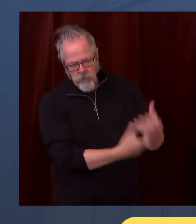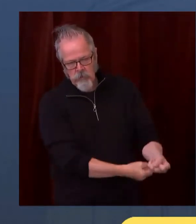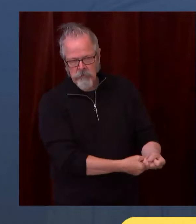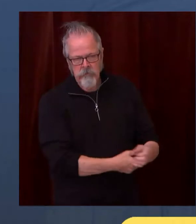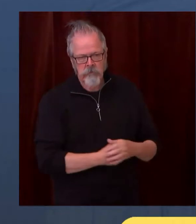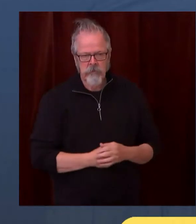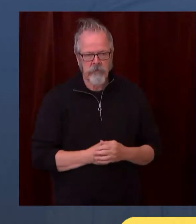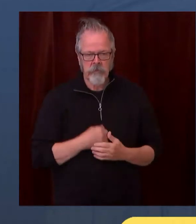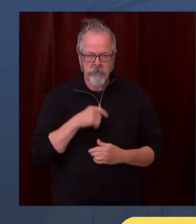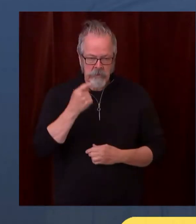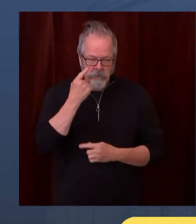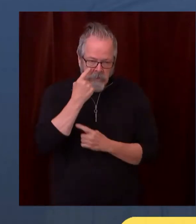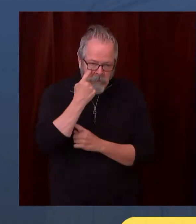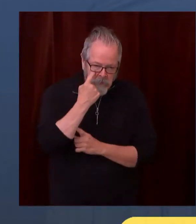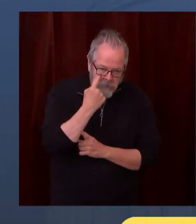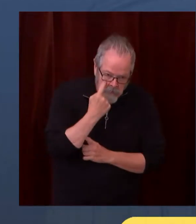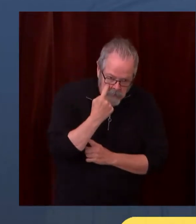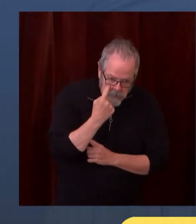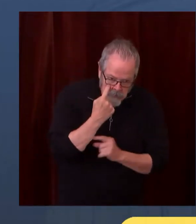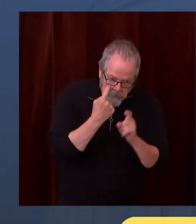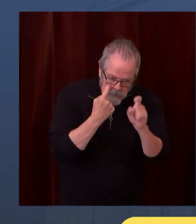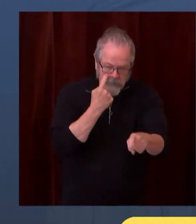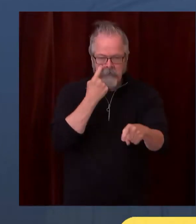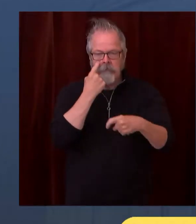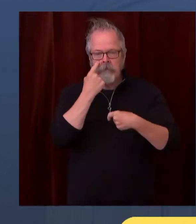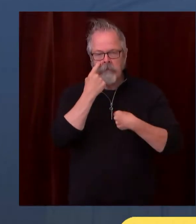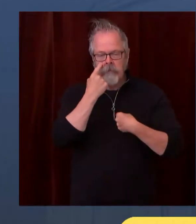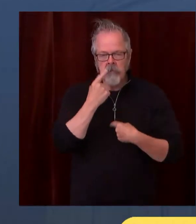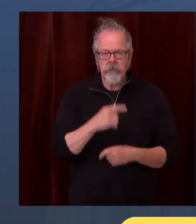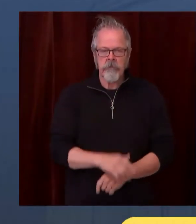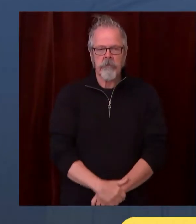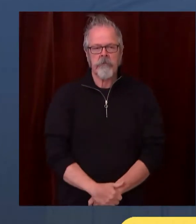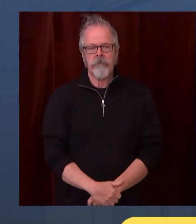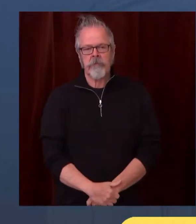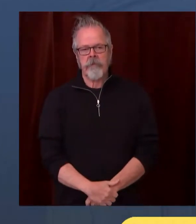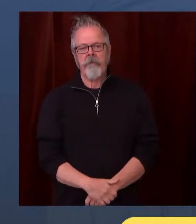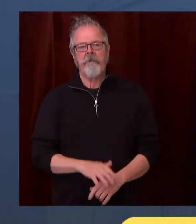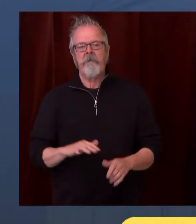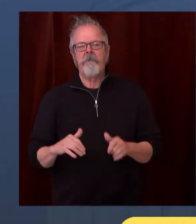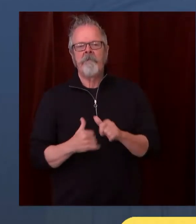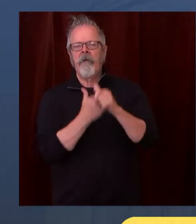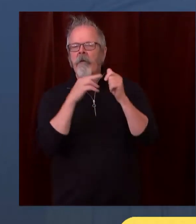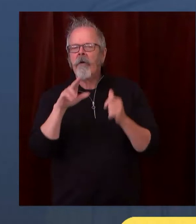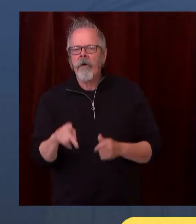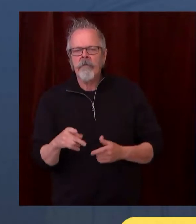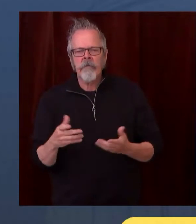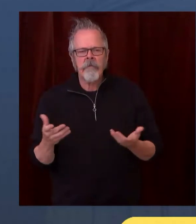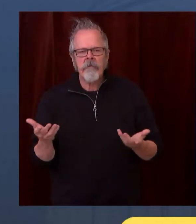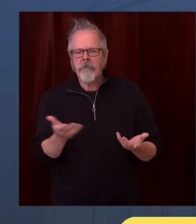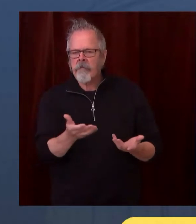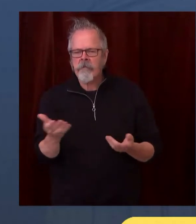to ask a follow-up? Yeah, follow-up question. I'm looking at the R0 chart that you've posted